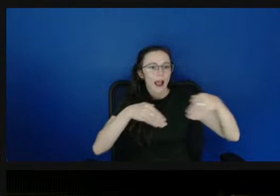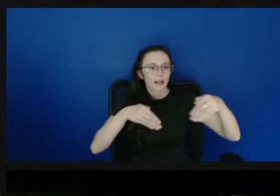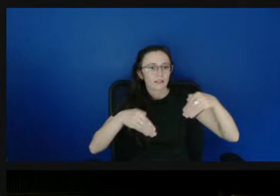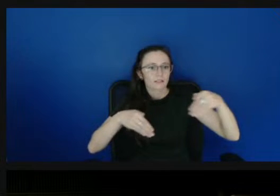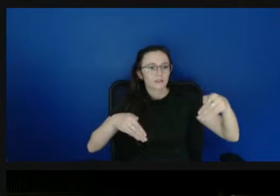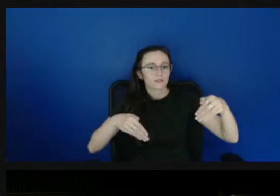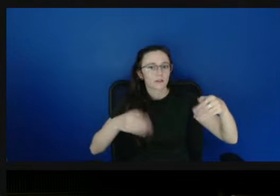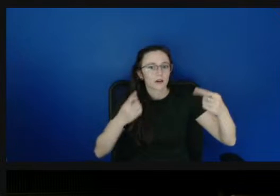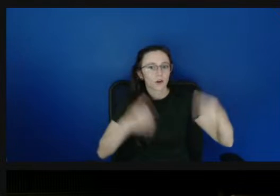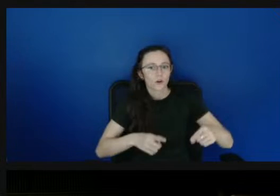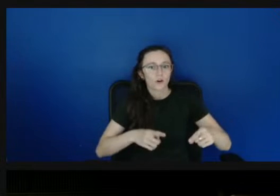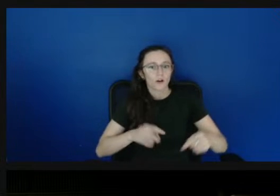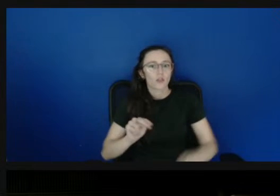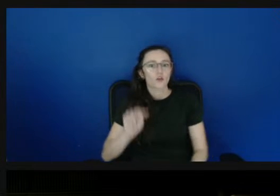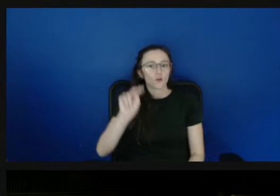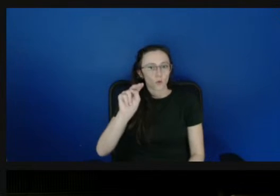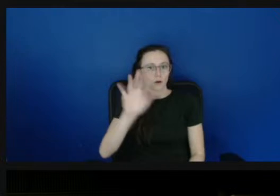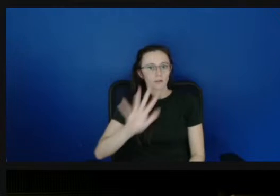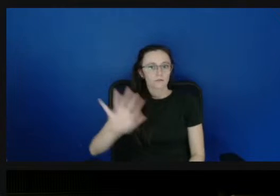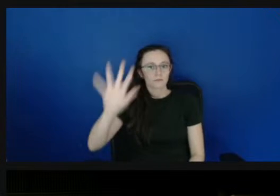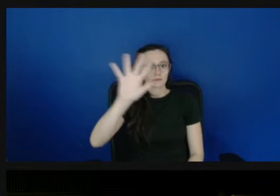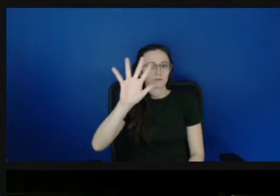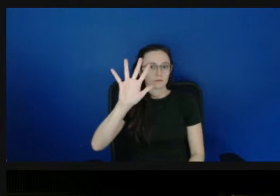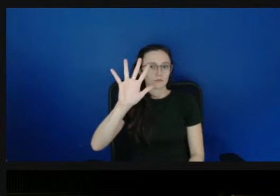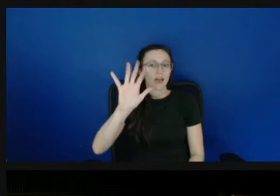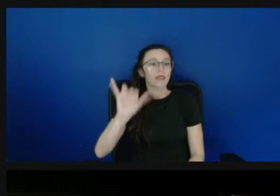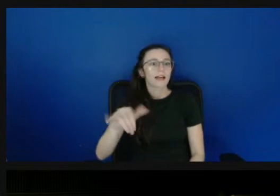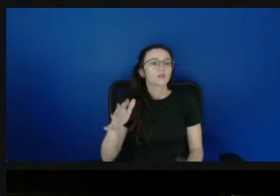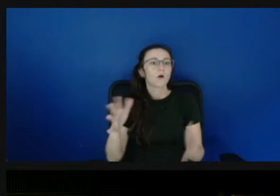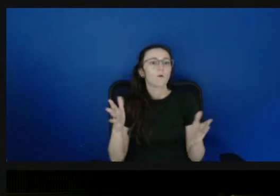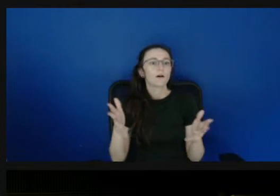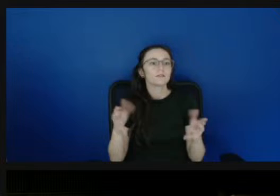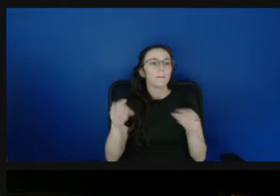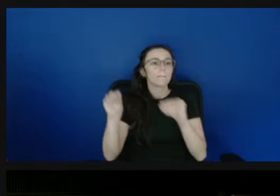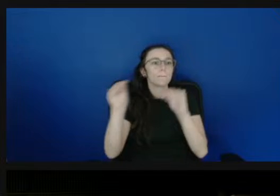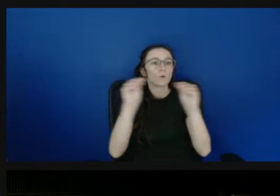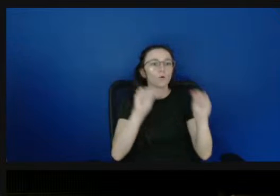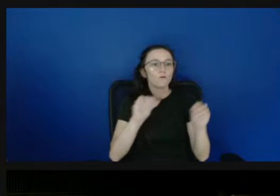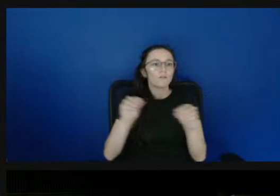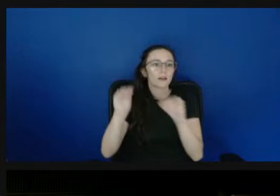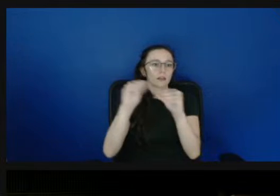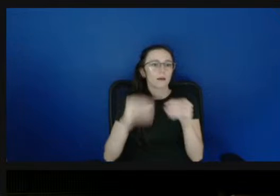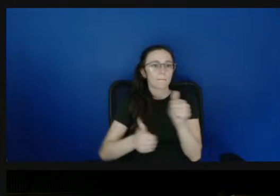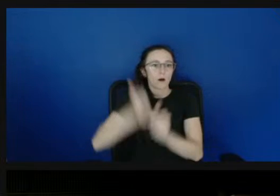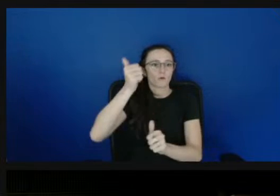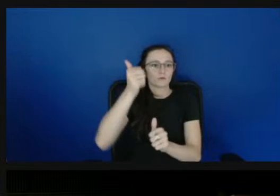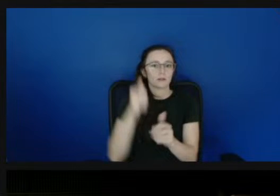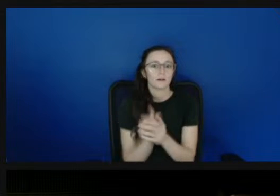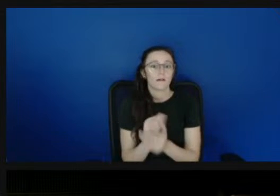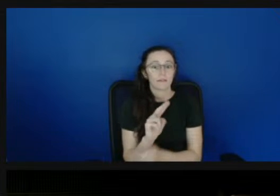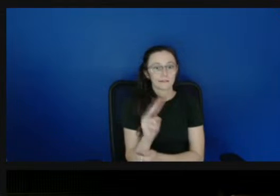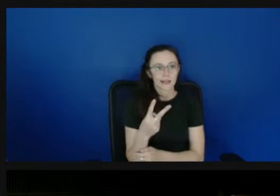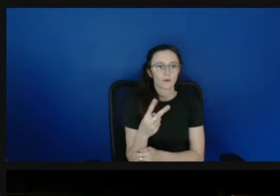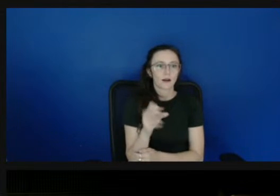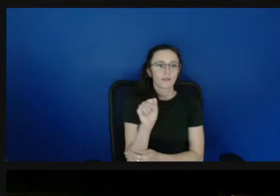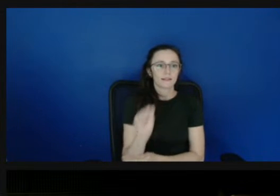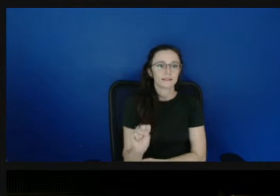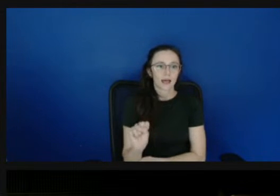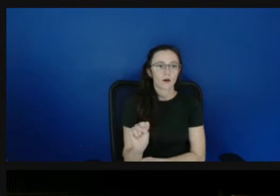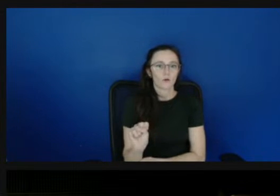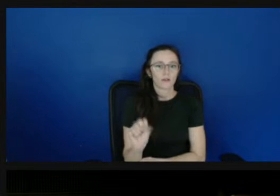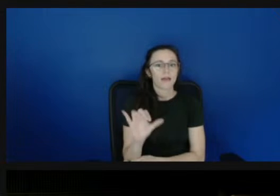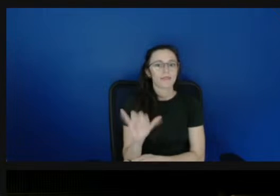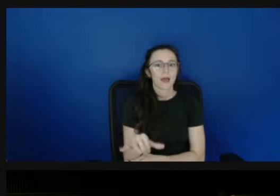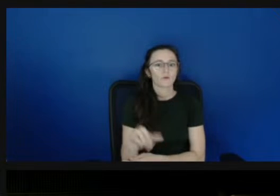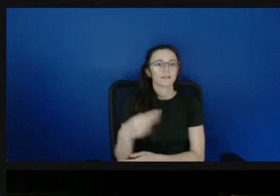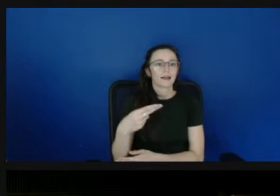of that rift over here. That's the one that was moving the most. And then there was a second one on the south side, and that was the hinge. So it